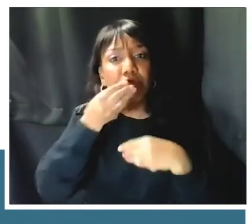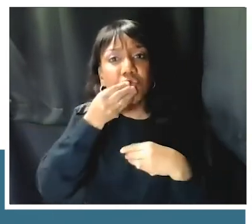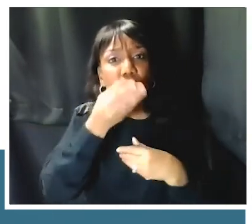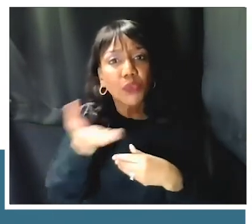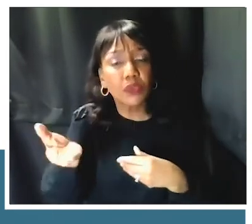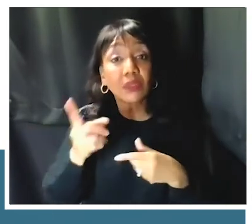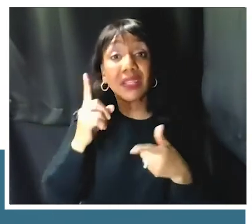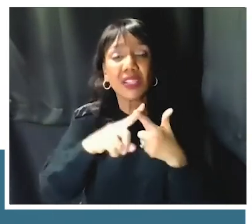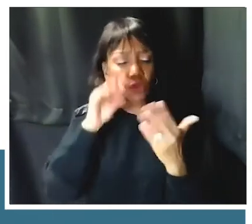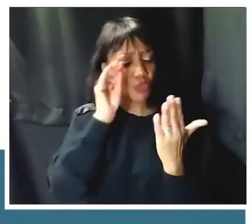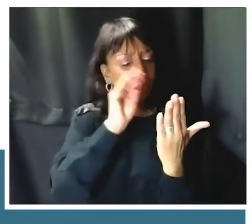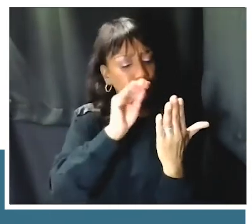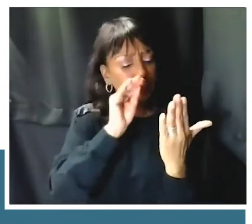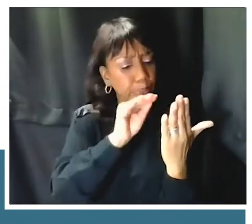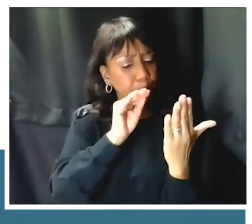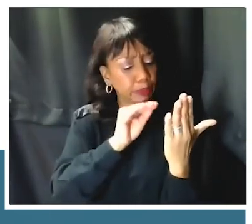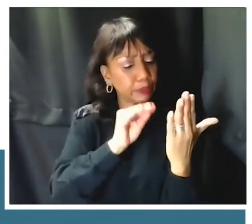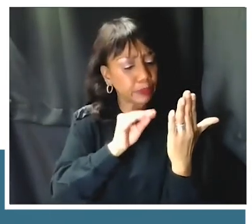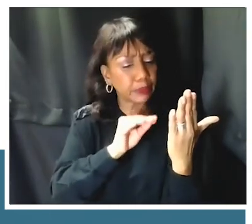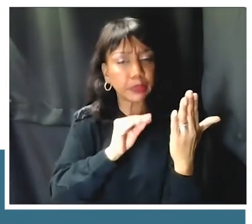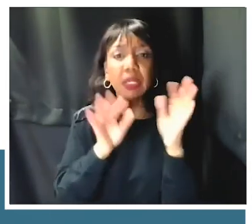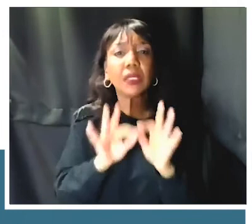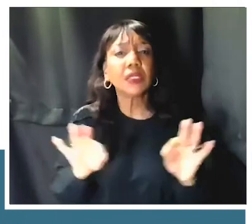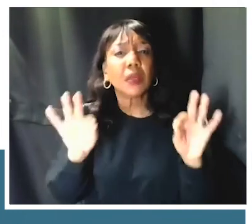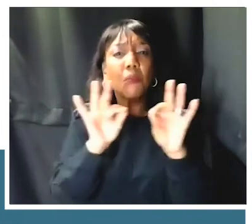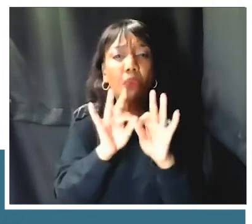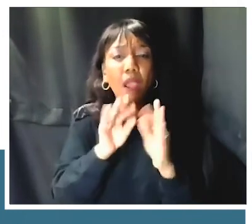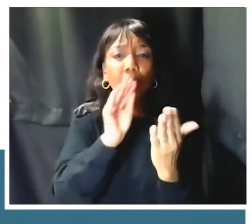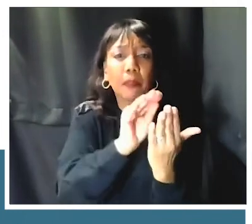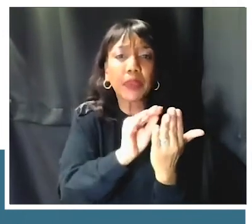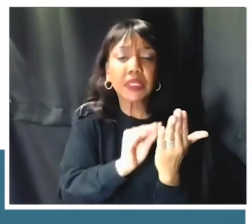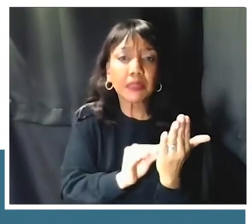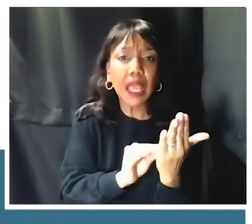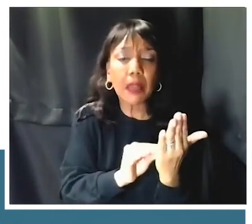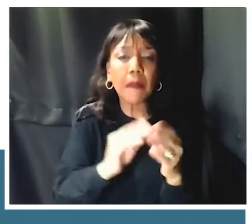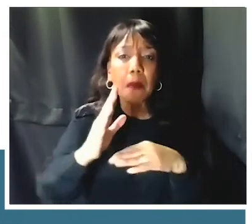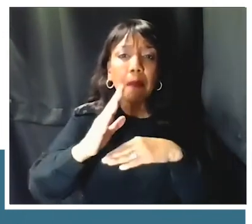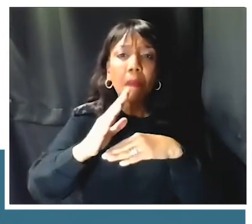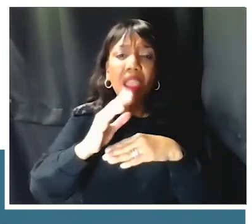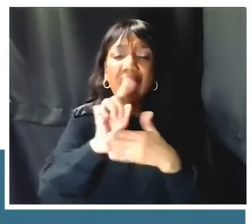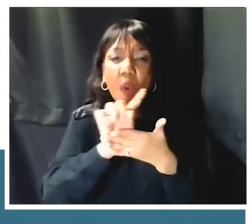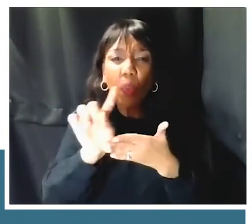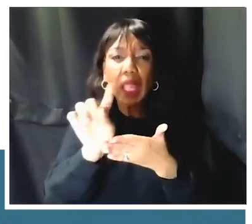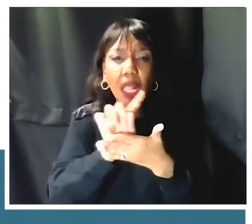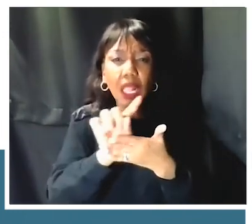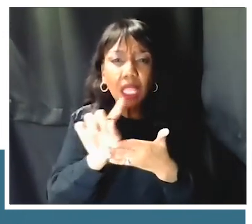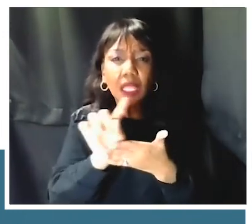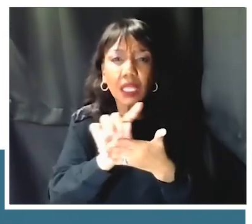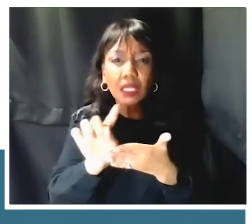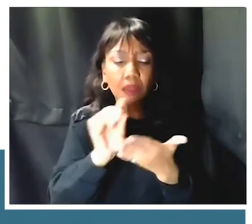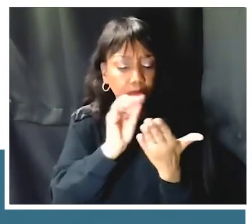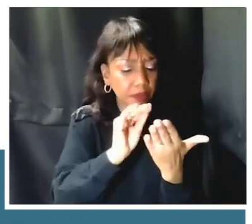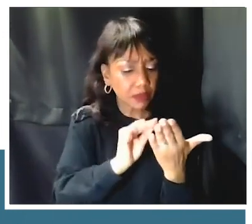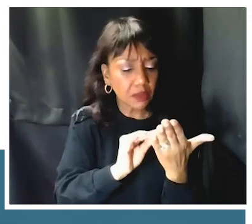groceries. When tracking expenses, it is important to track them at a minimum on a weekly